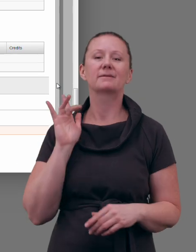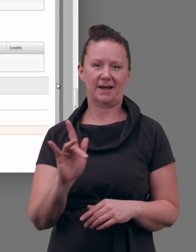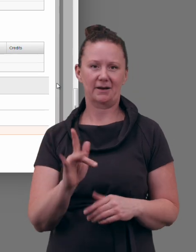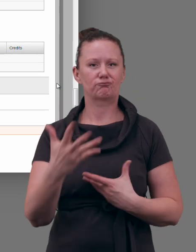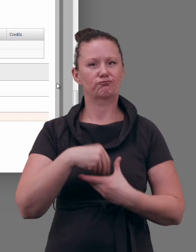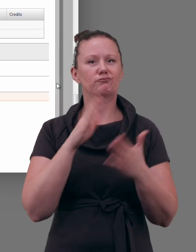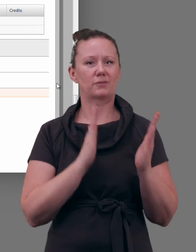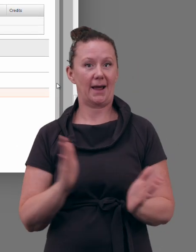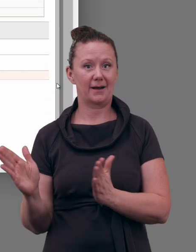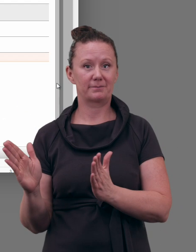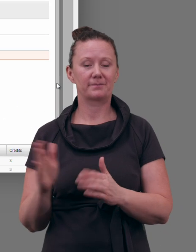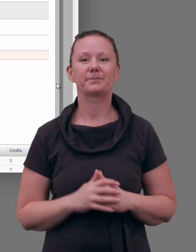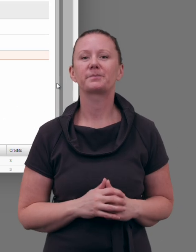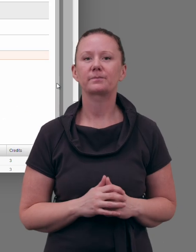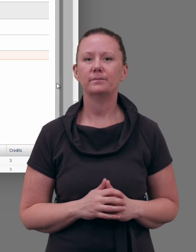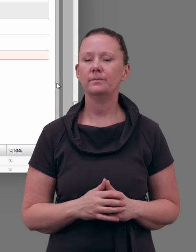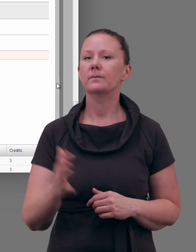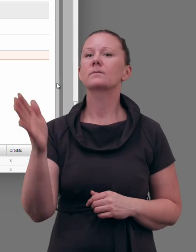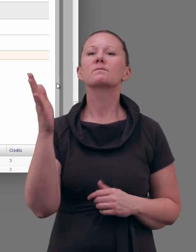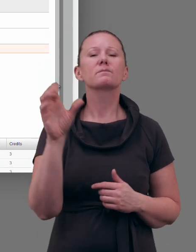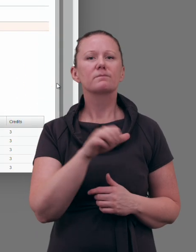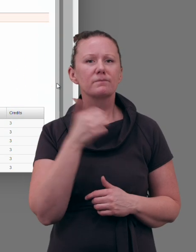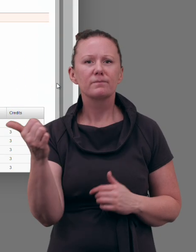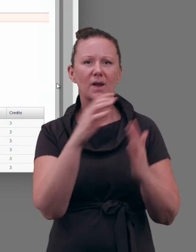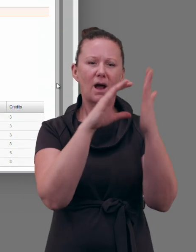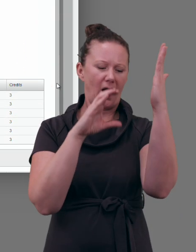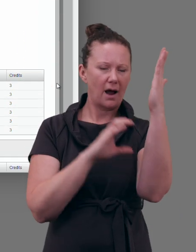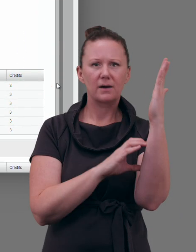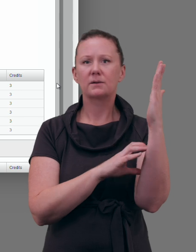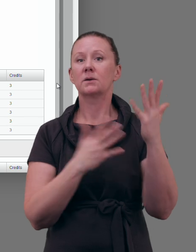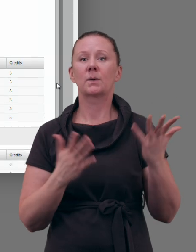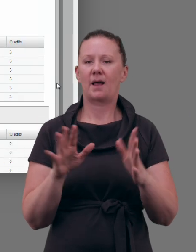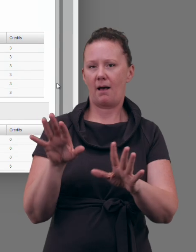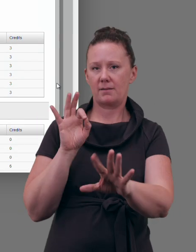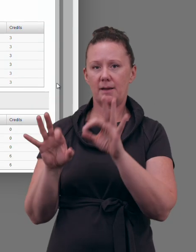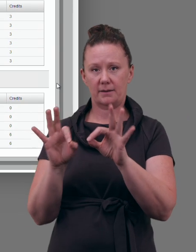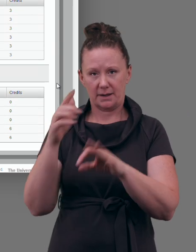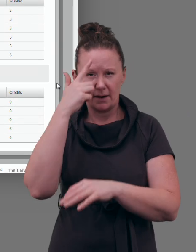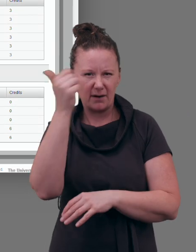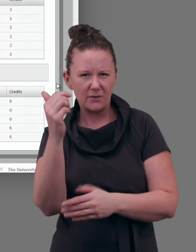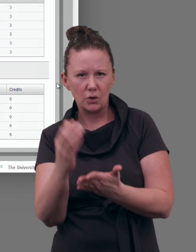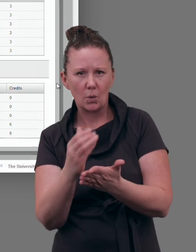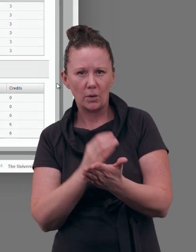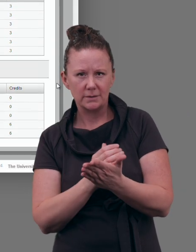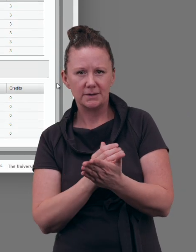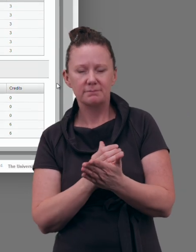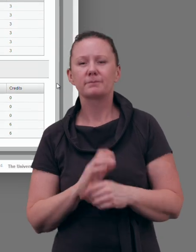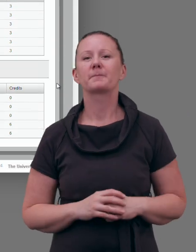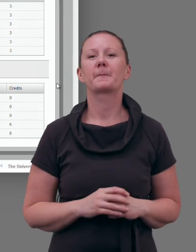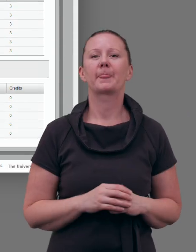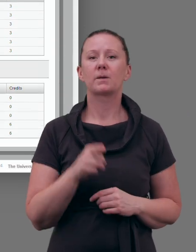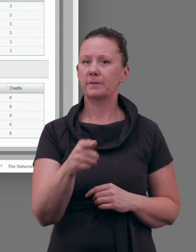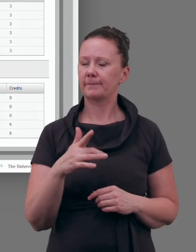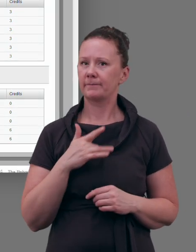Courses that are not used by any specific requirement or are elective courses are shown at the bottom in the Other Courses section. If you are thinking